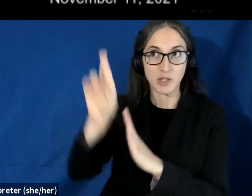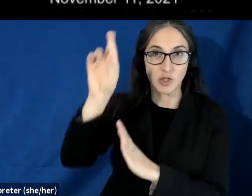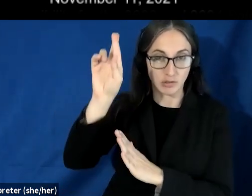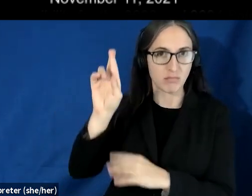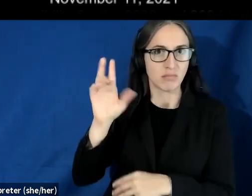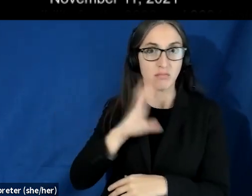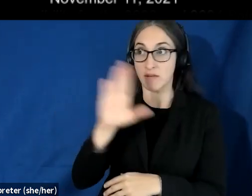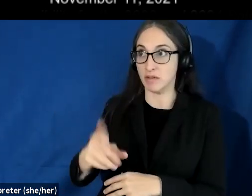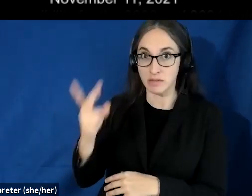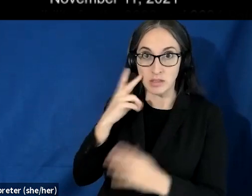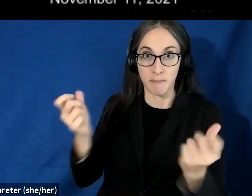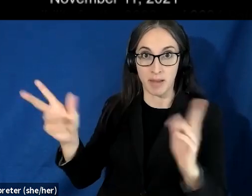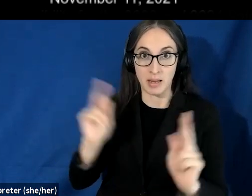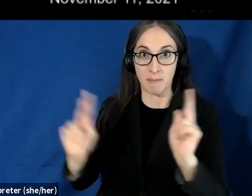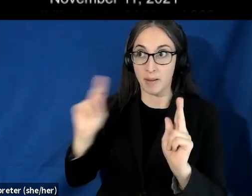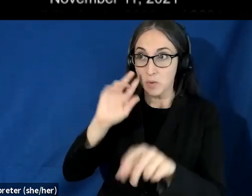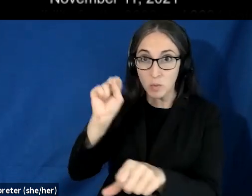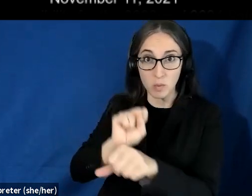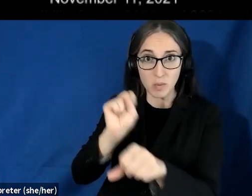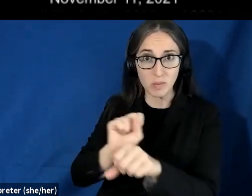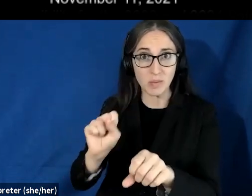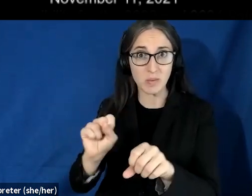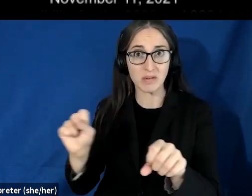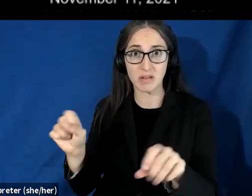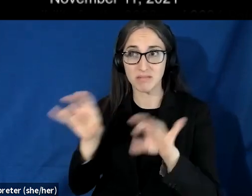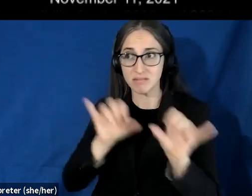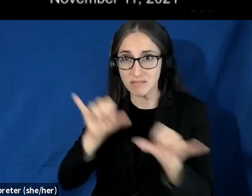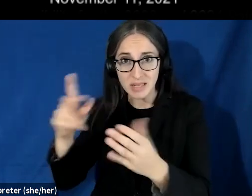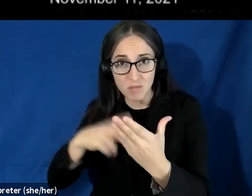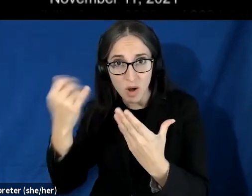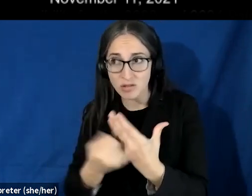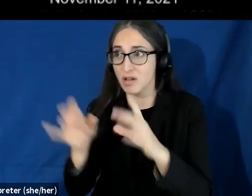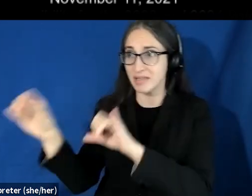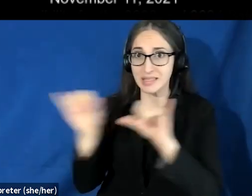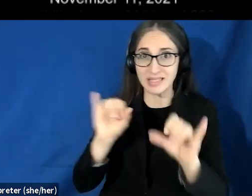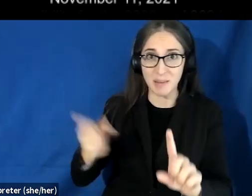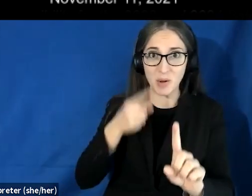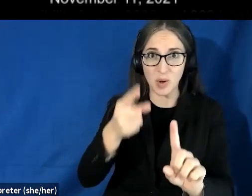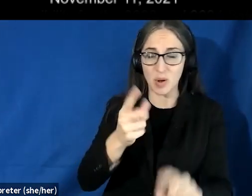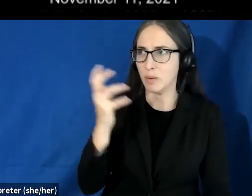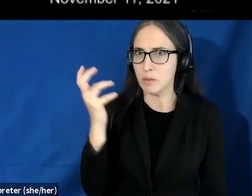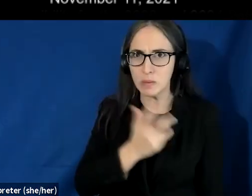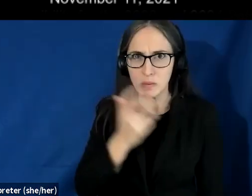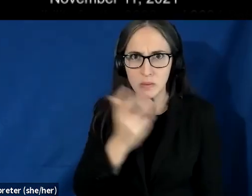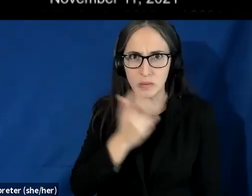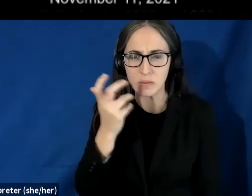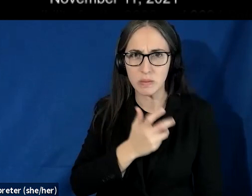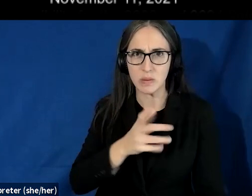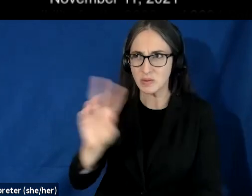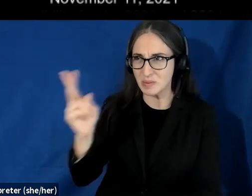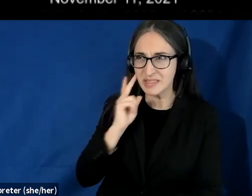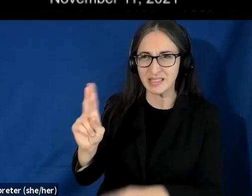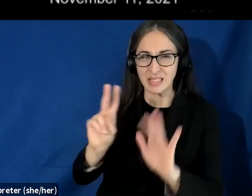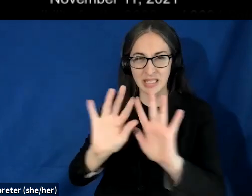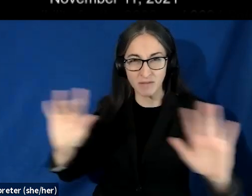that many people were working on the same project or the same goal. And I was like, wow, see how diverse their workplace is